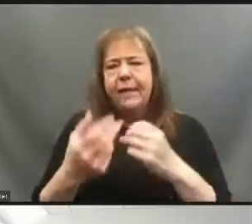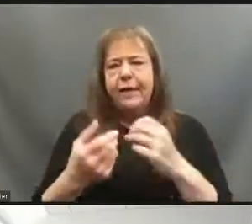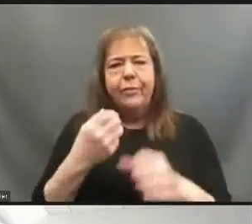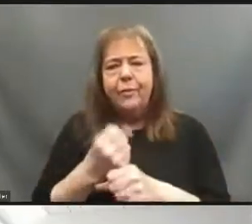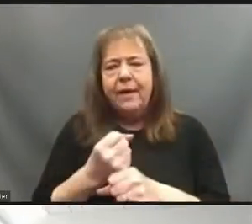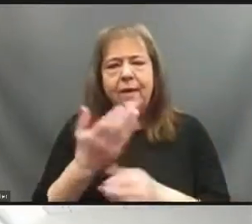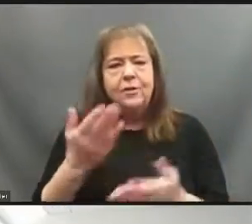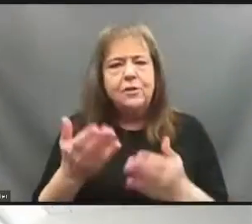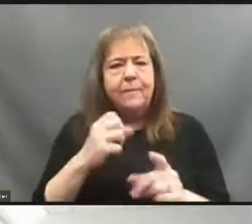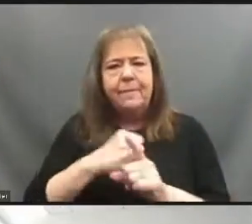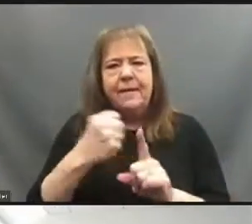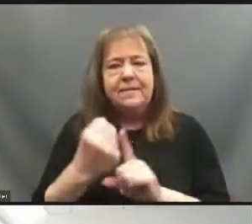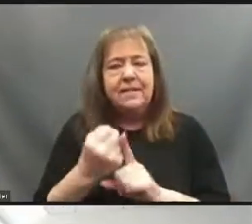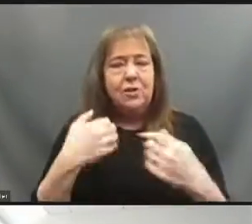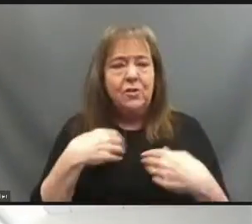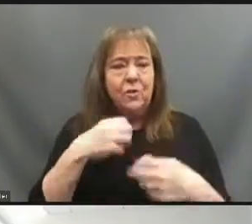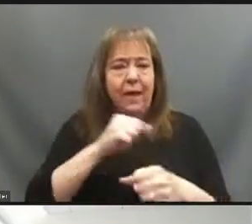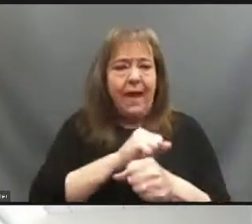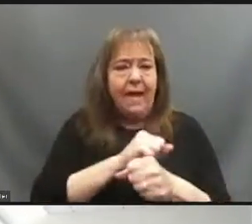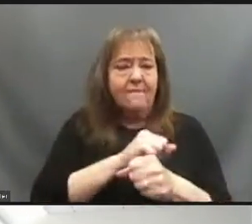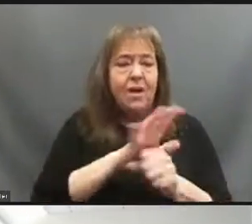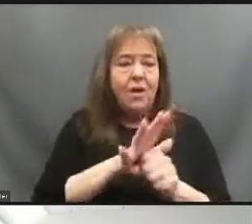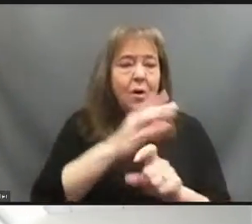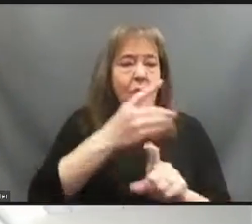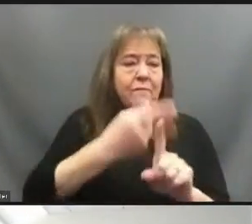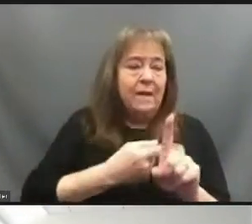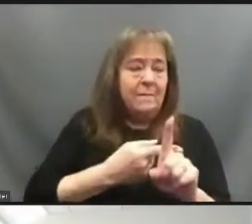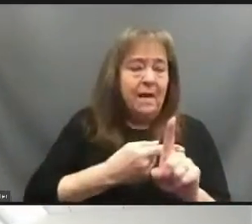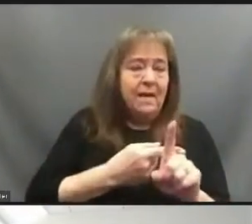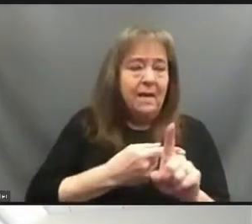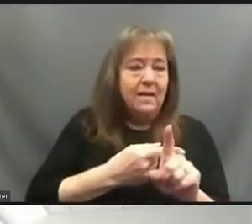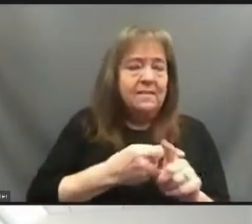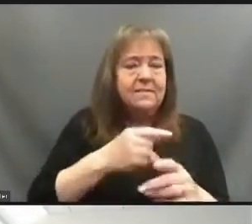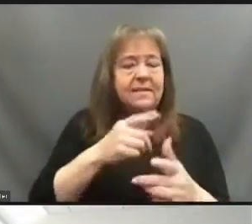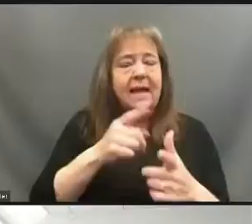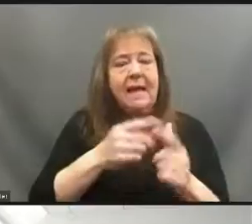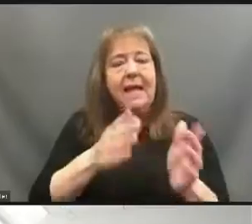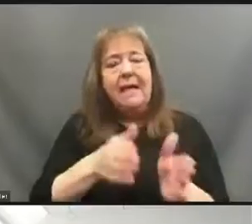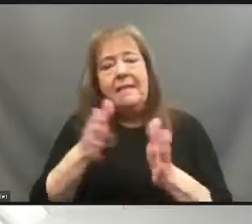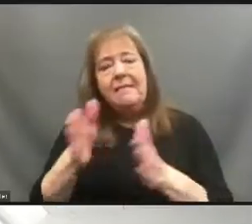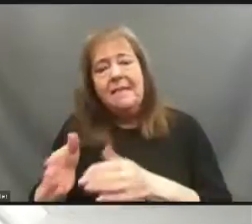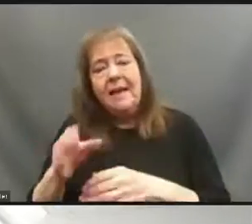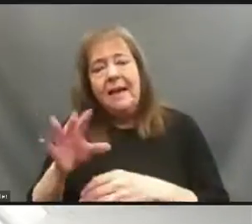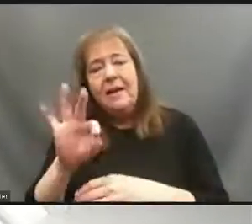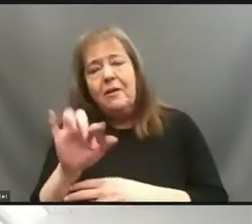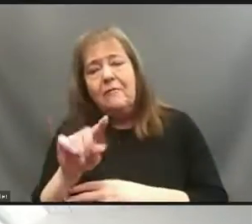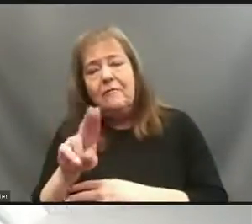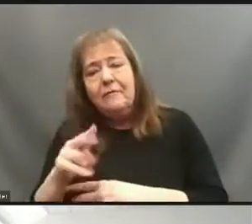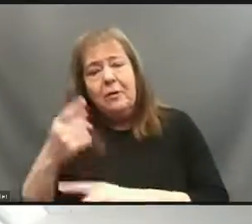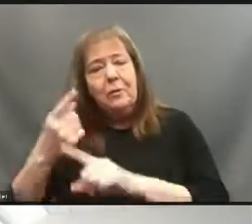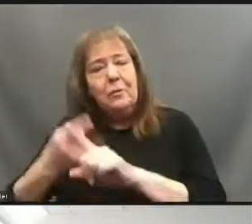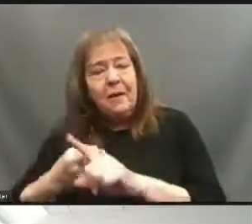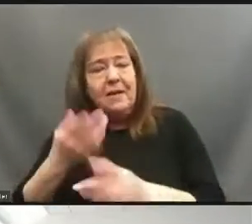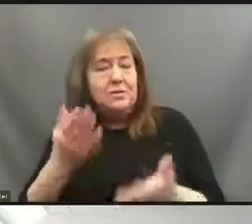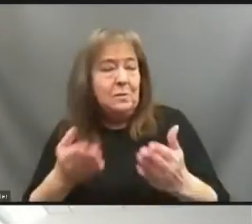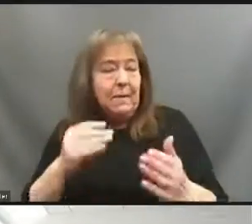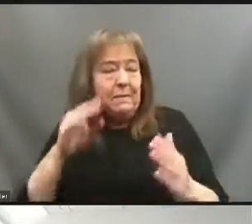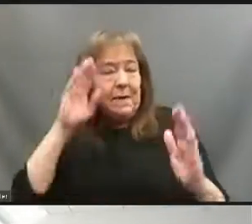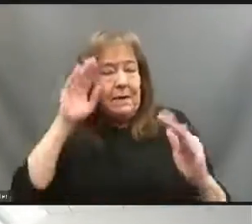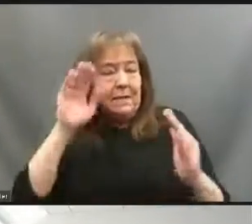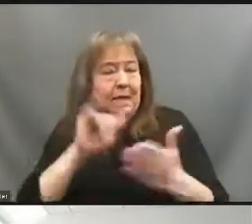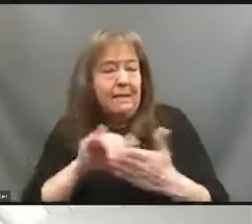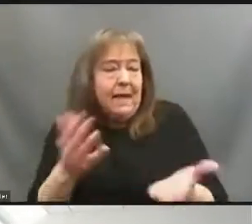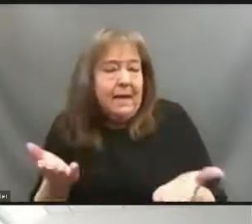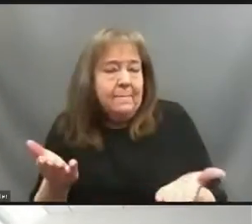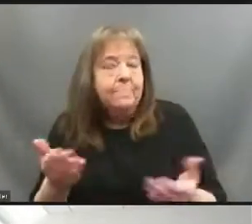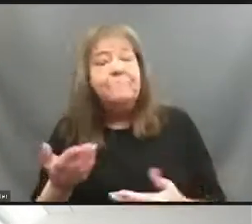be a situation where we have the COVID months and then we would have the flu months? Could that be a situation that we could run into?